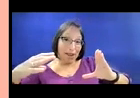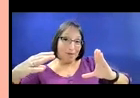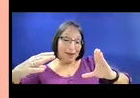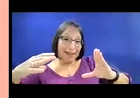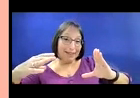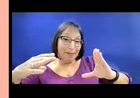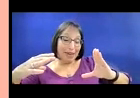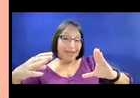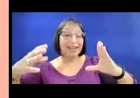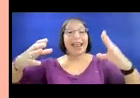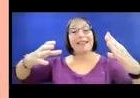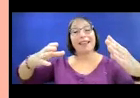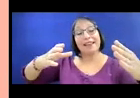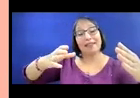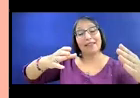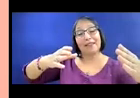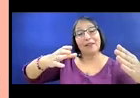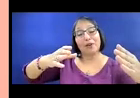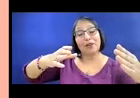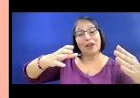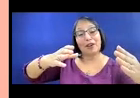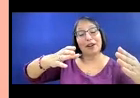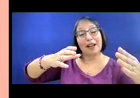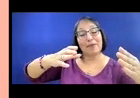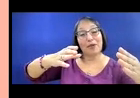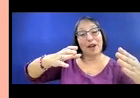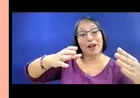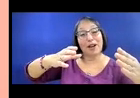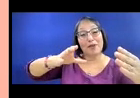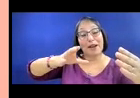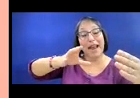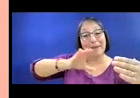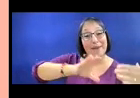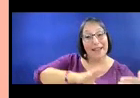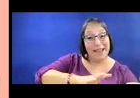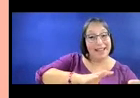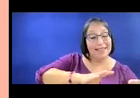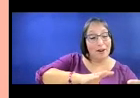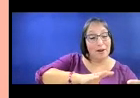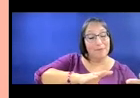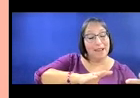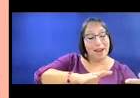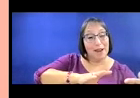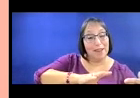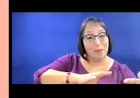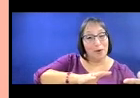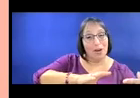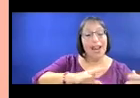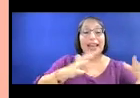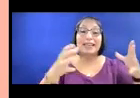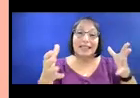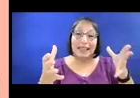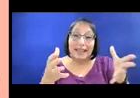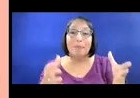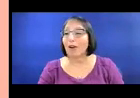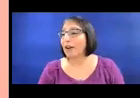their camera at their piece. And then the originator, the creator, would aim their camera at their work and